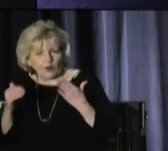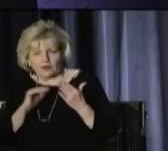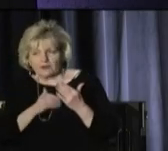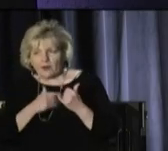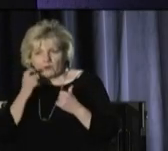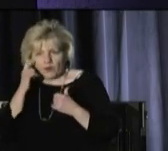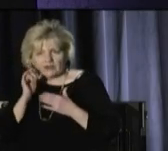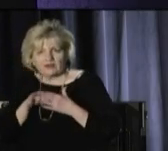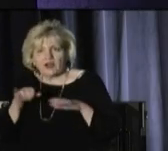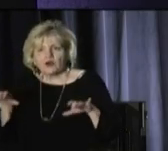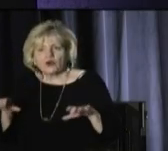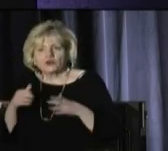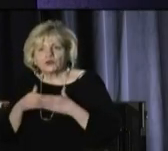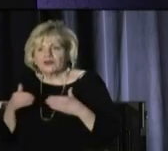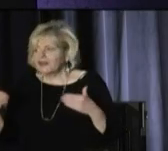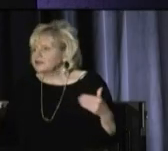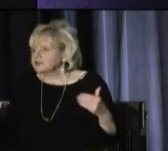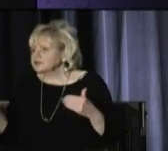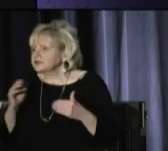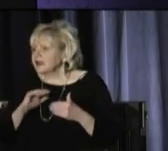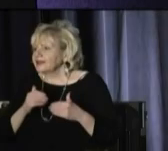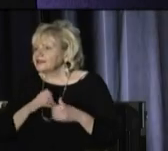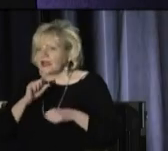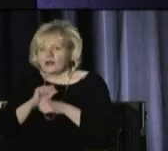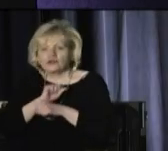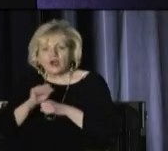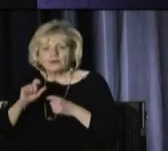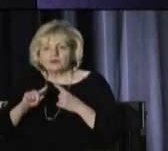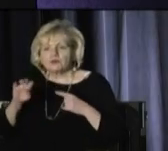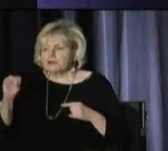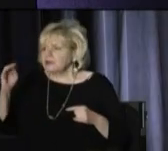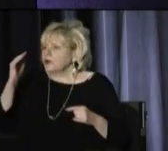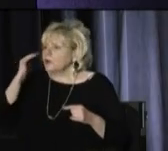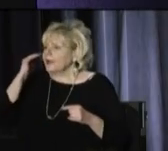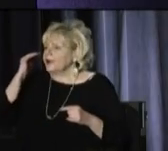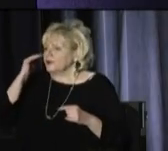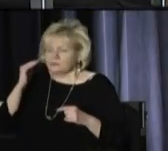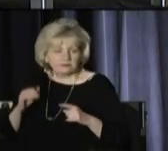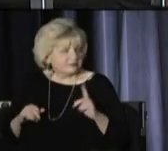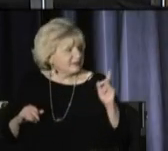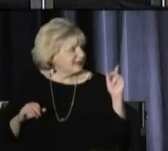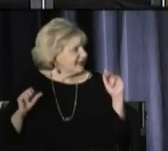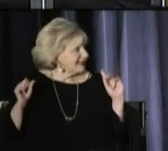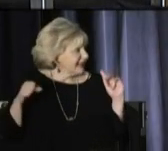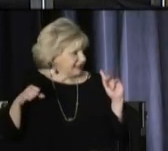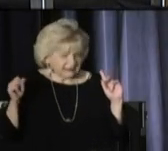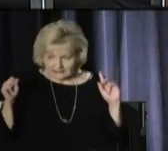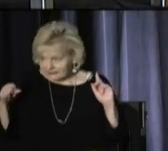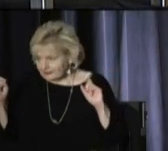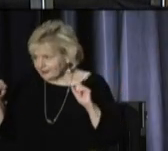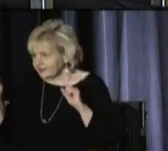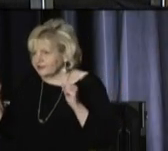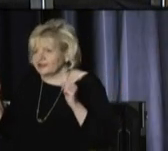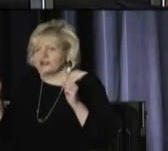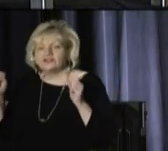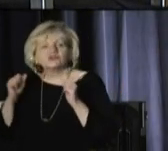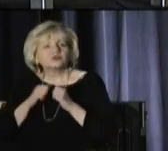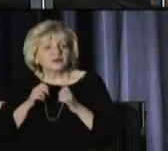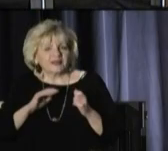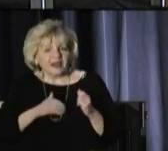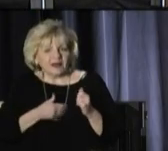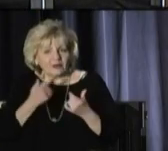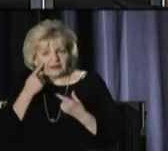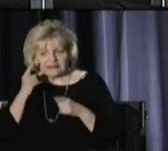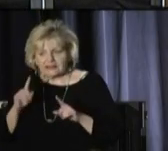are doing things and it's our job to be aware. Right, like without our consent. Yeah. It's interesting